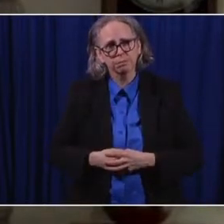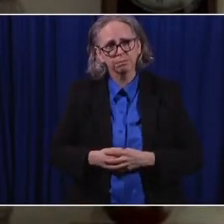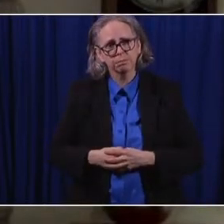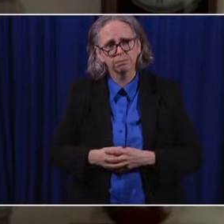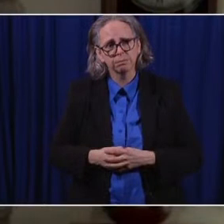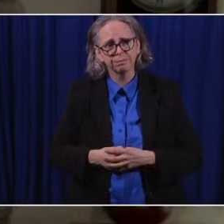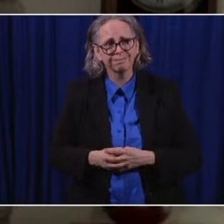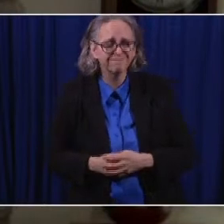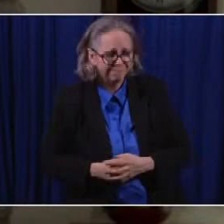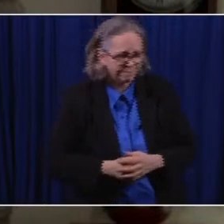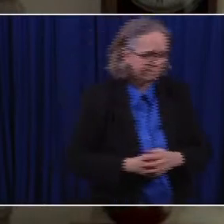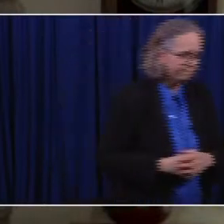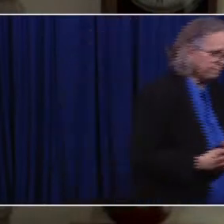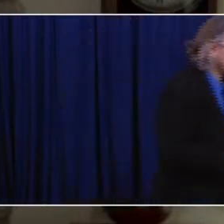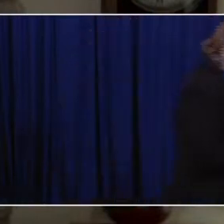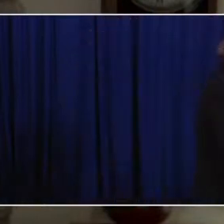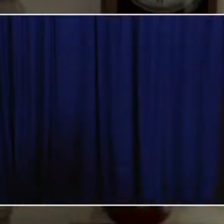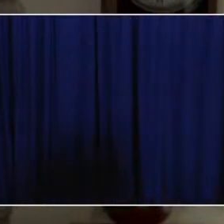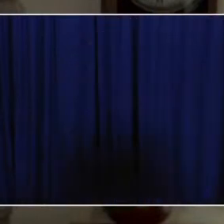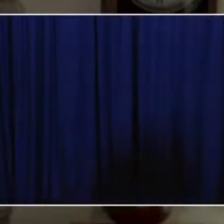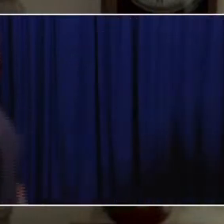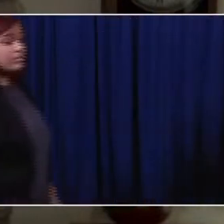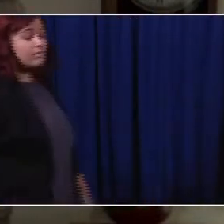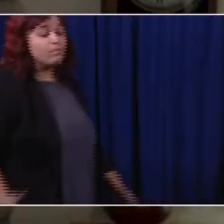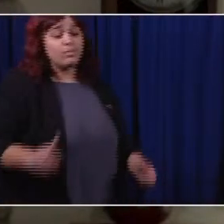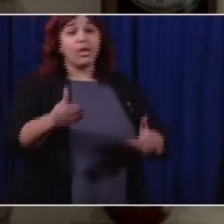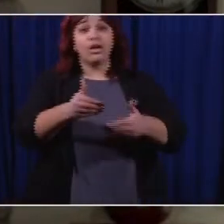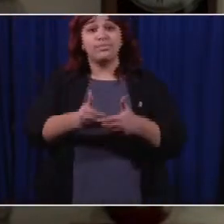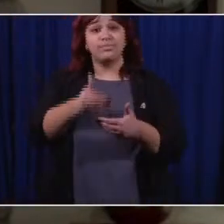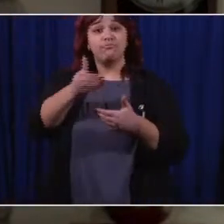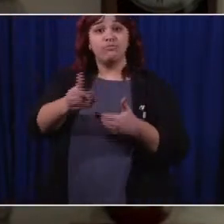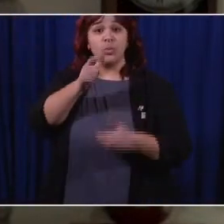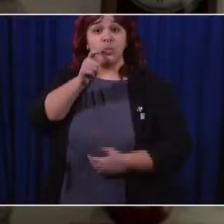Next question is from Alex Ebert at Bloomberg.